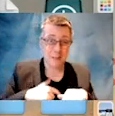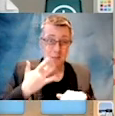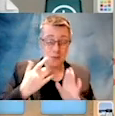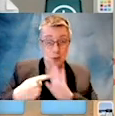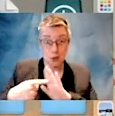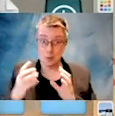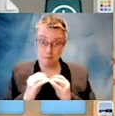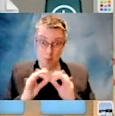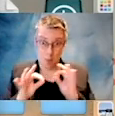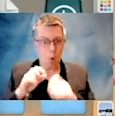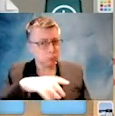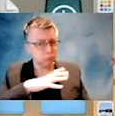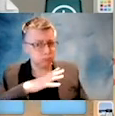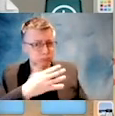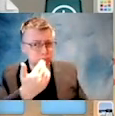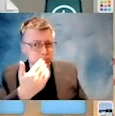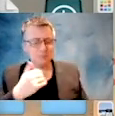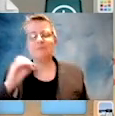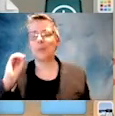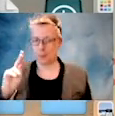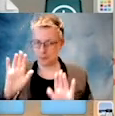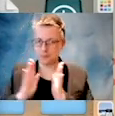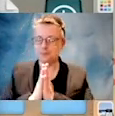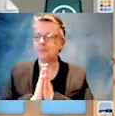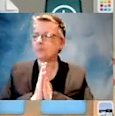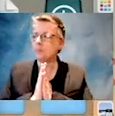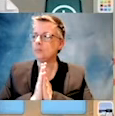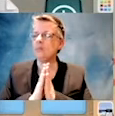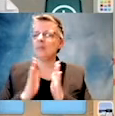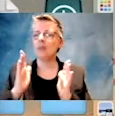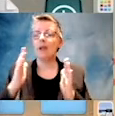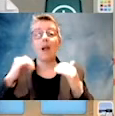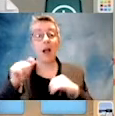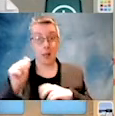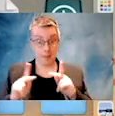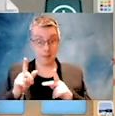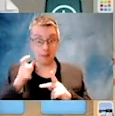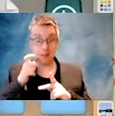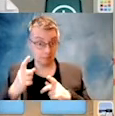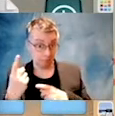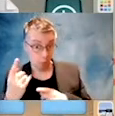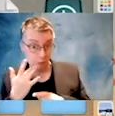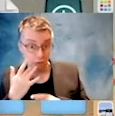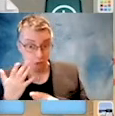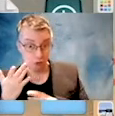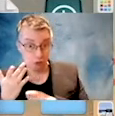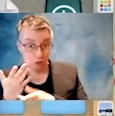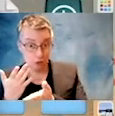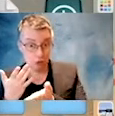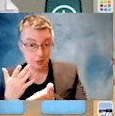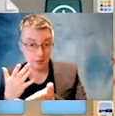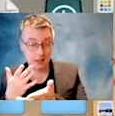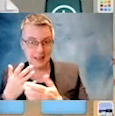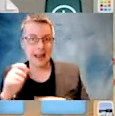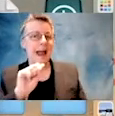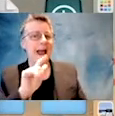important. Um, uh, of, uh, other people. Is there one that you're particularly fond of that you'd like to.